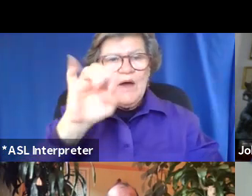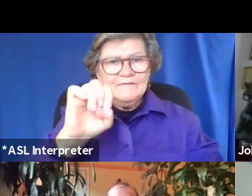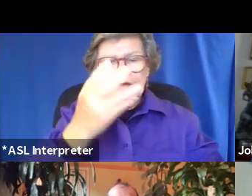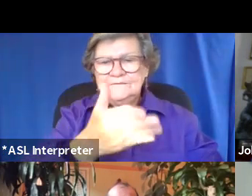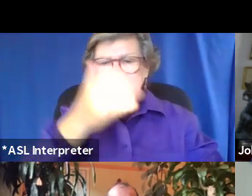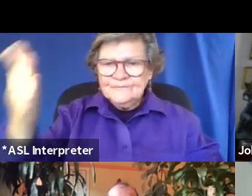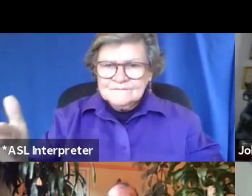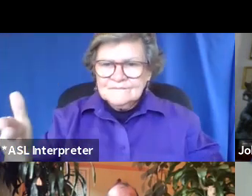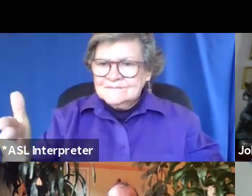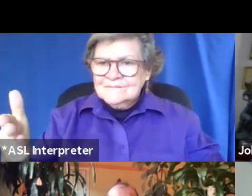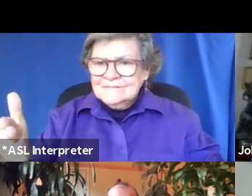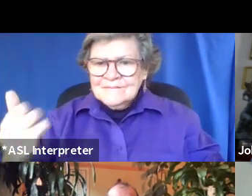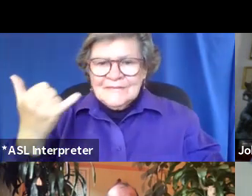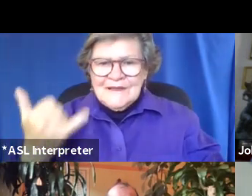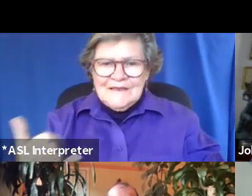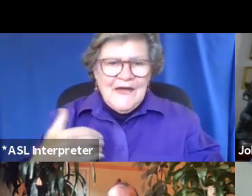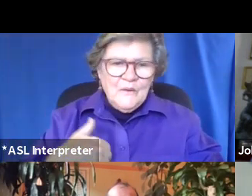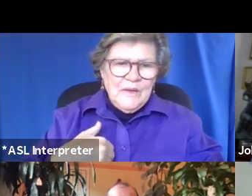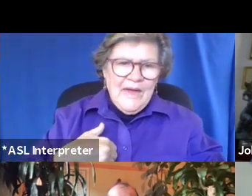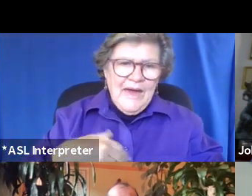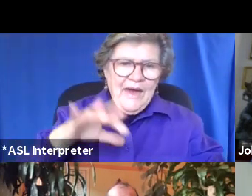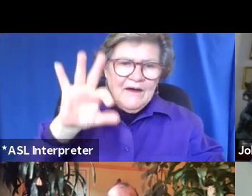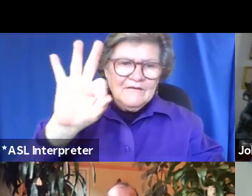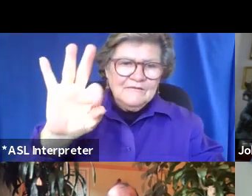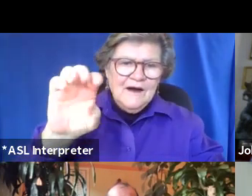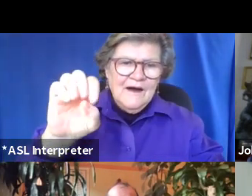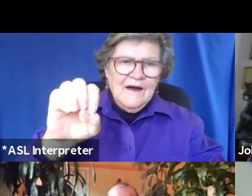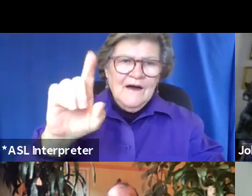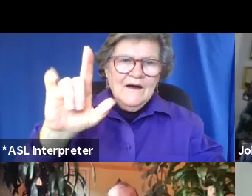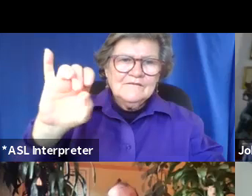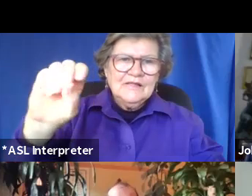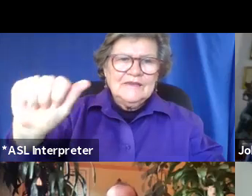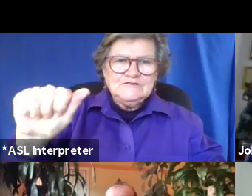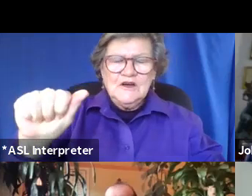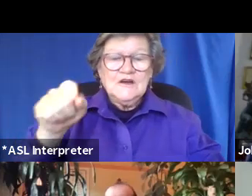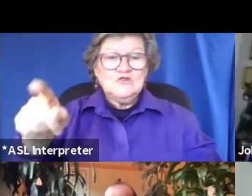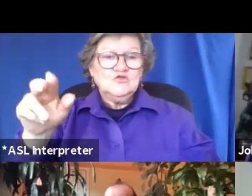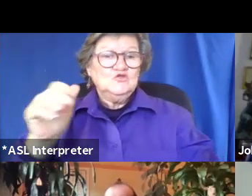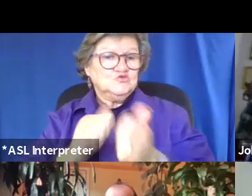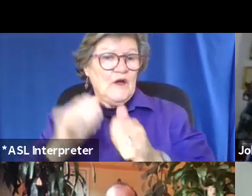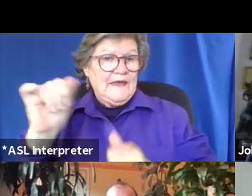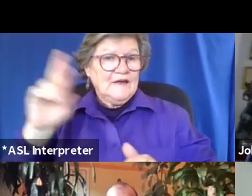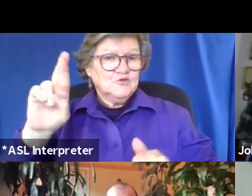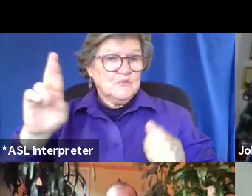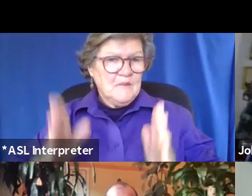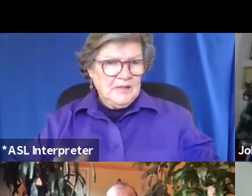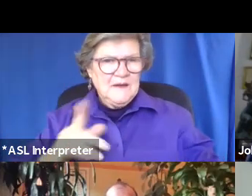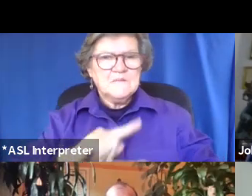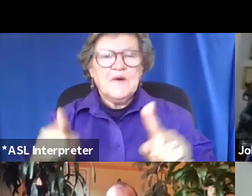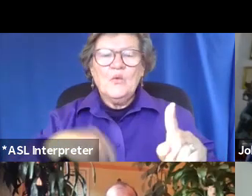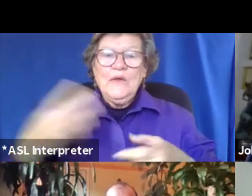Felicia, who is running as a Republican. But again, we invite everyone on behalf of Schneps Media and Politics NY. We